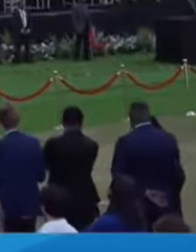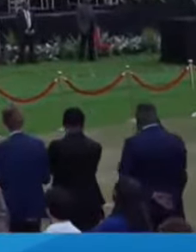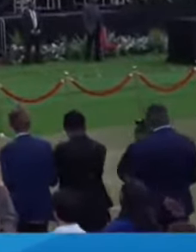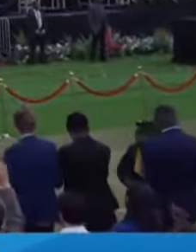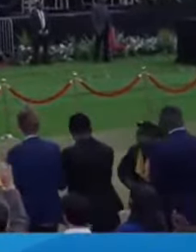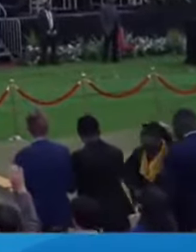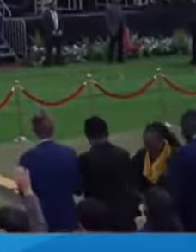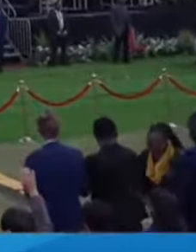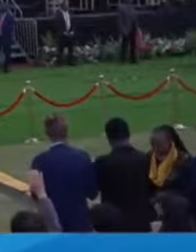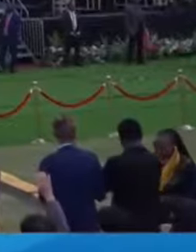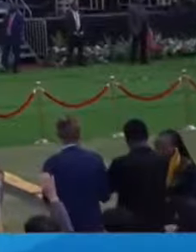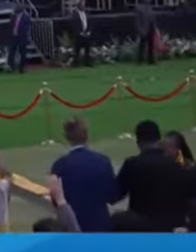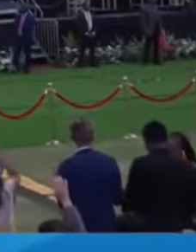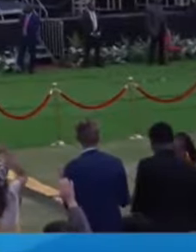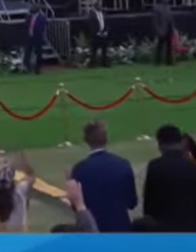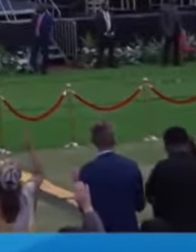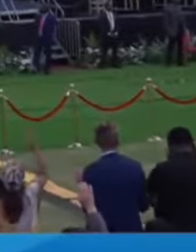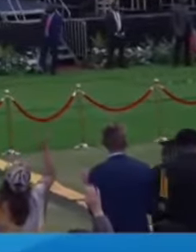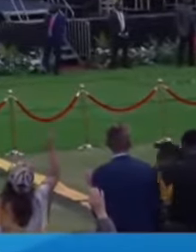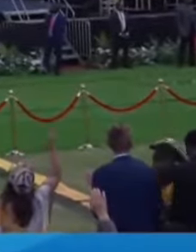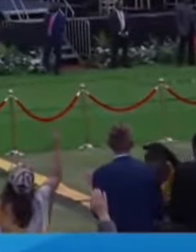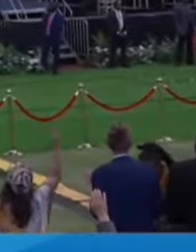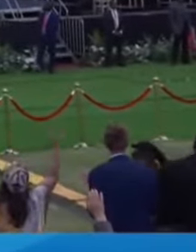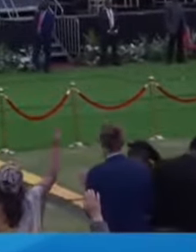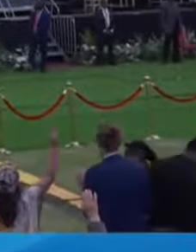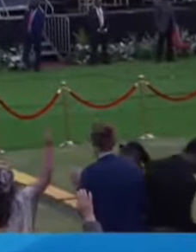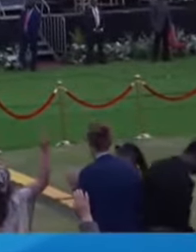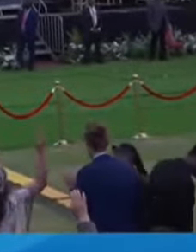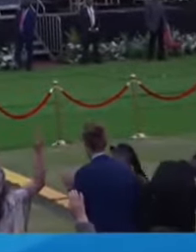children the name of Jesus